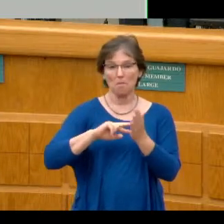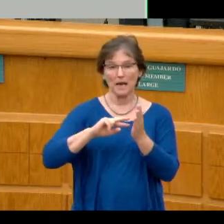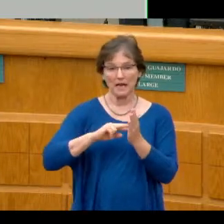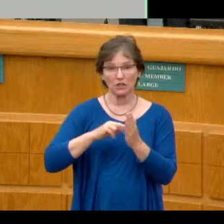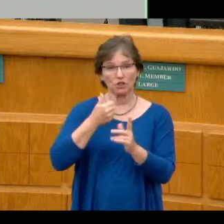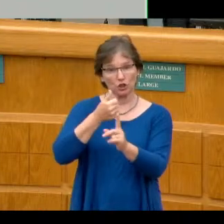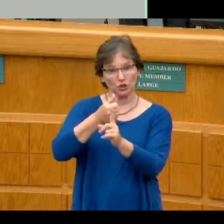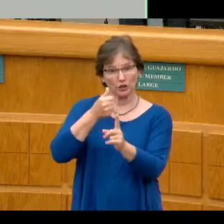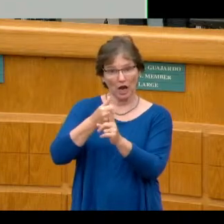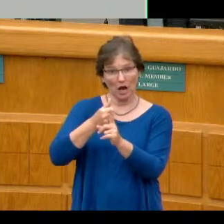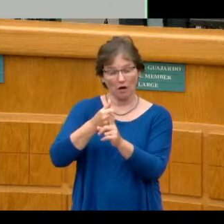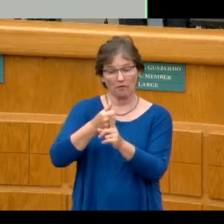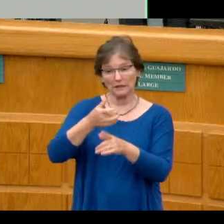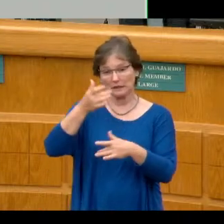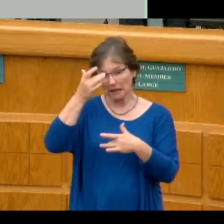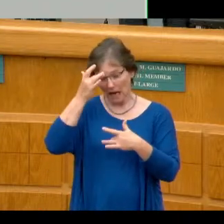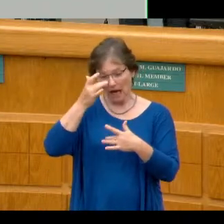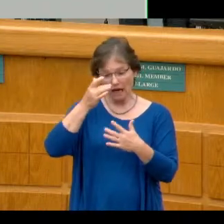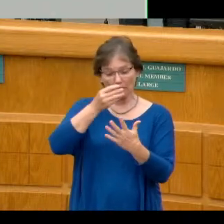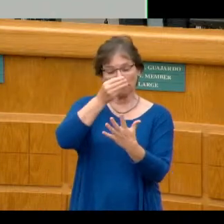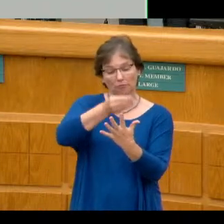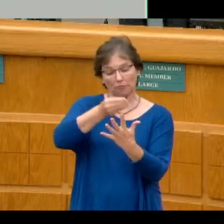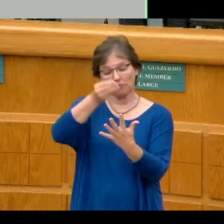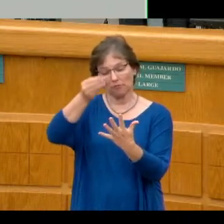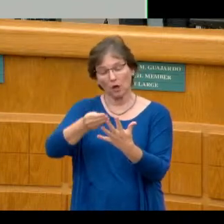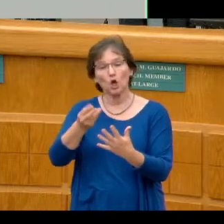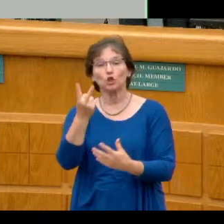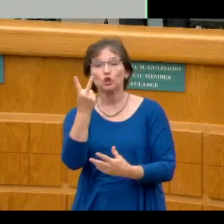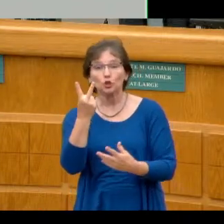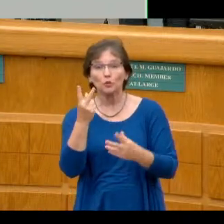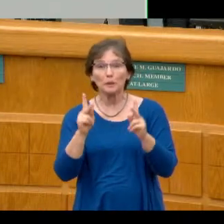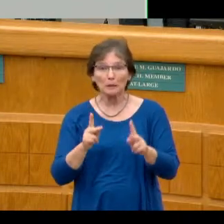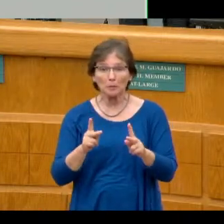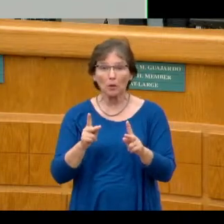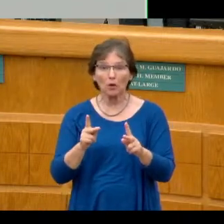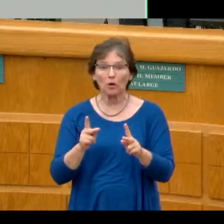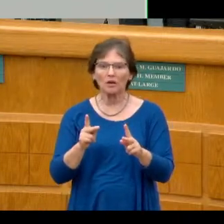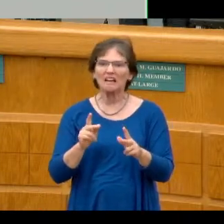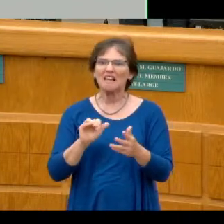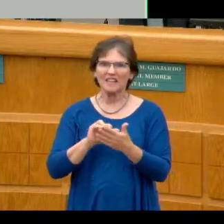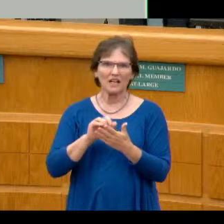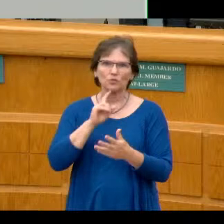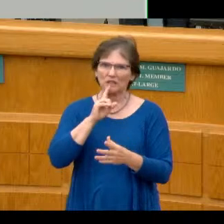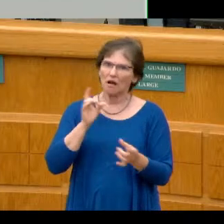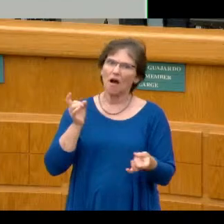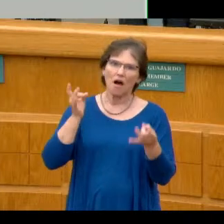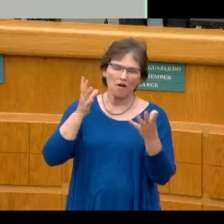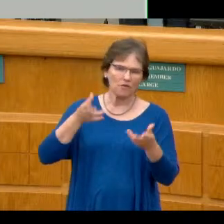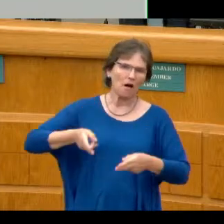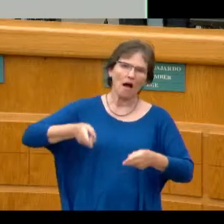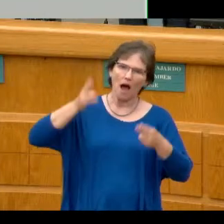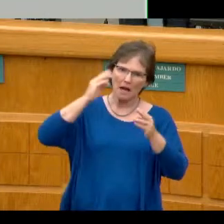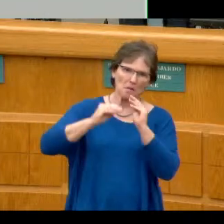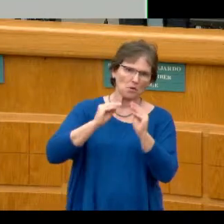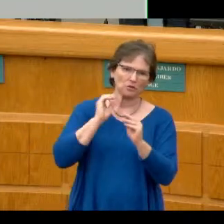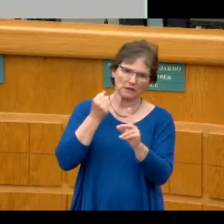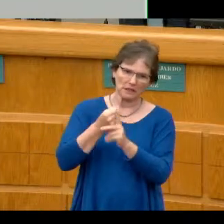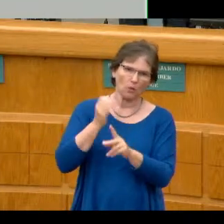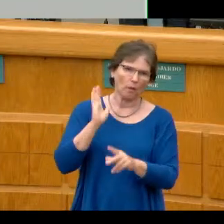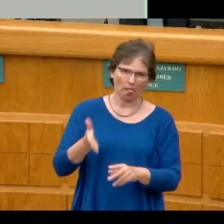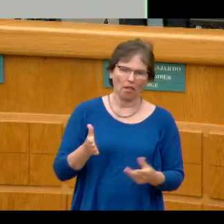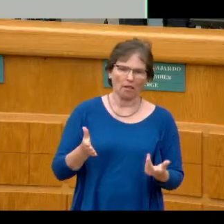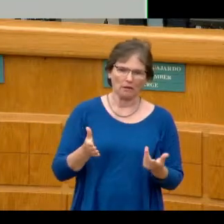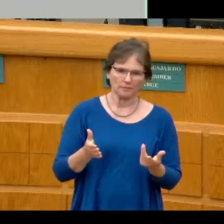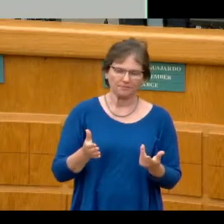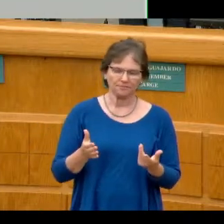transmission rate means is if you get COVID-19, how likely are you to transmit it to additional people? A 1.3 means you're likely